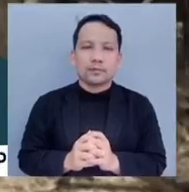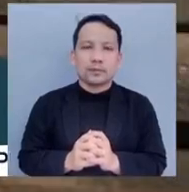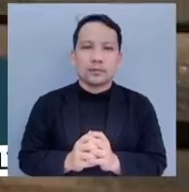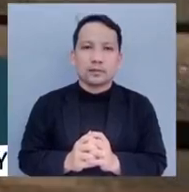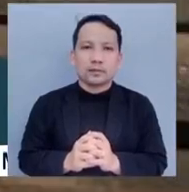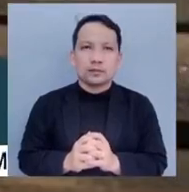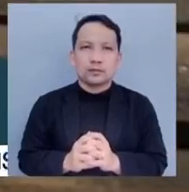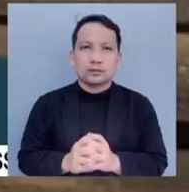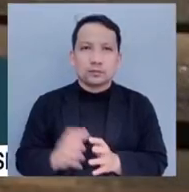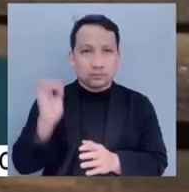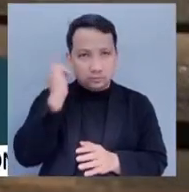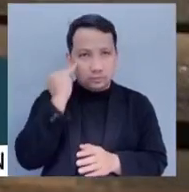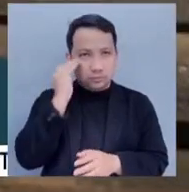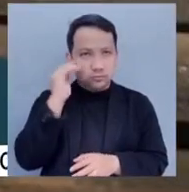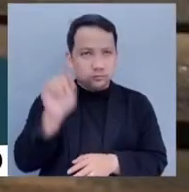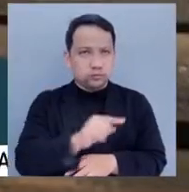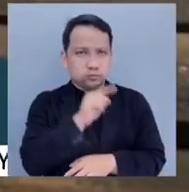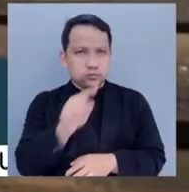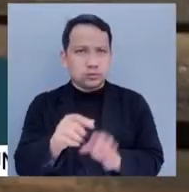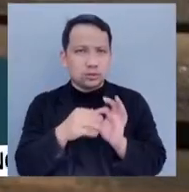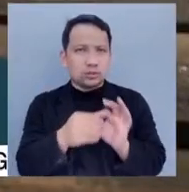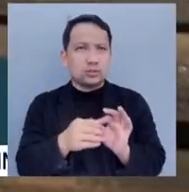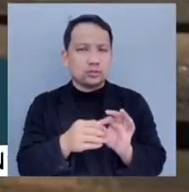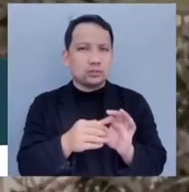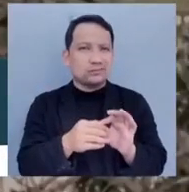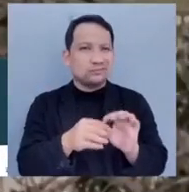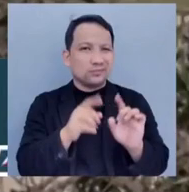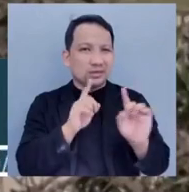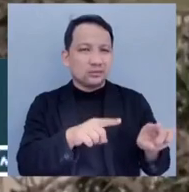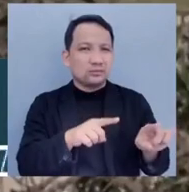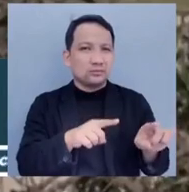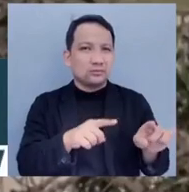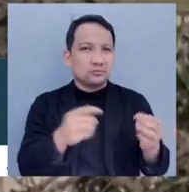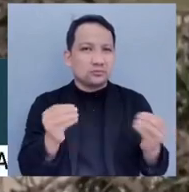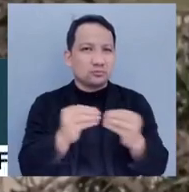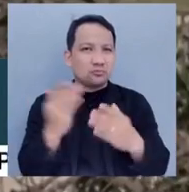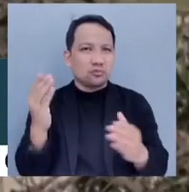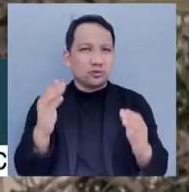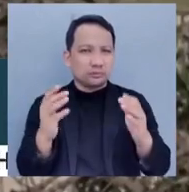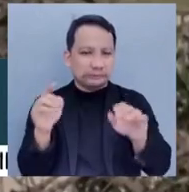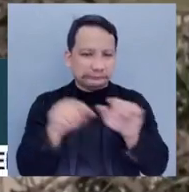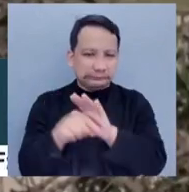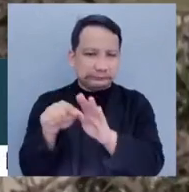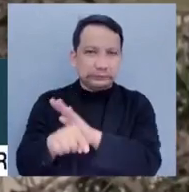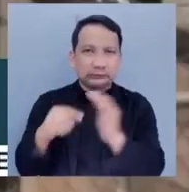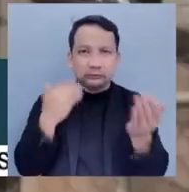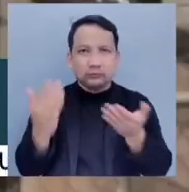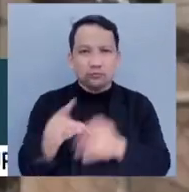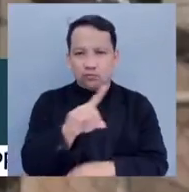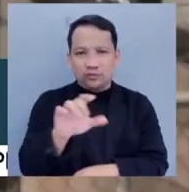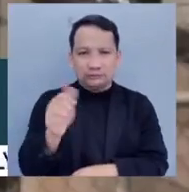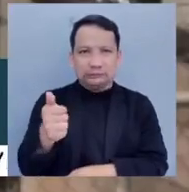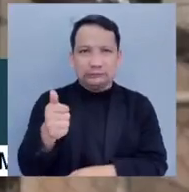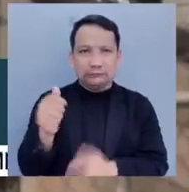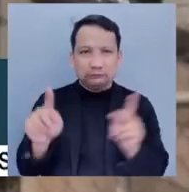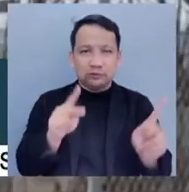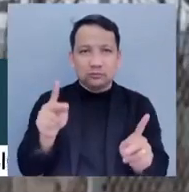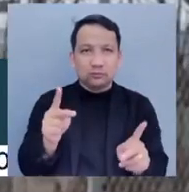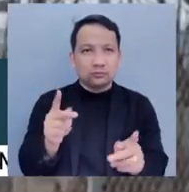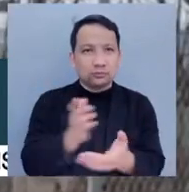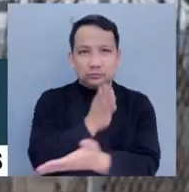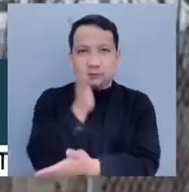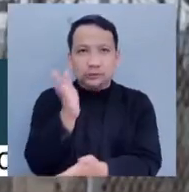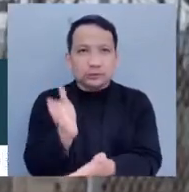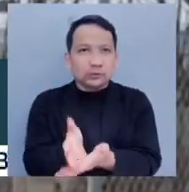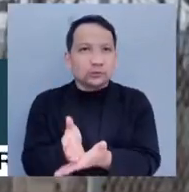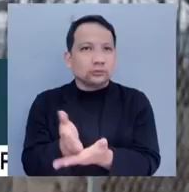Biden has been criticized for his initial response to the Maui fires, which killed more than 110 people. He went several